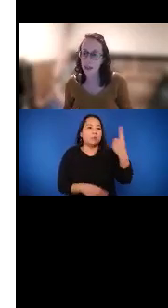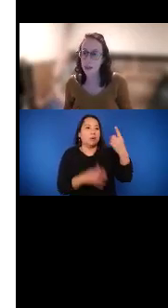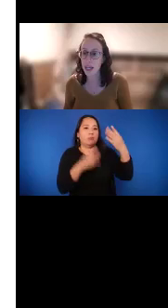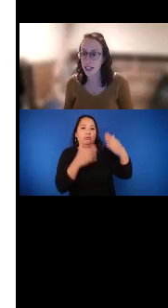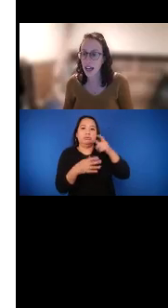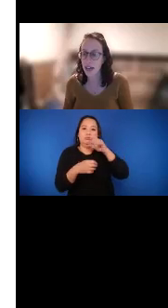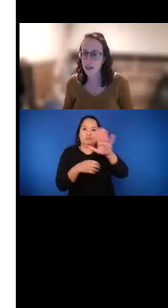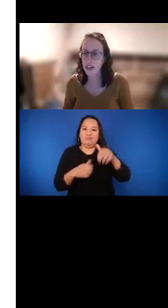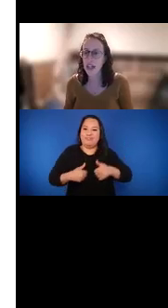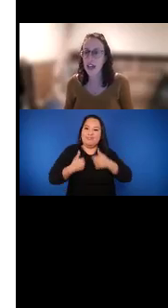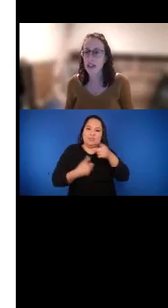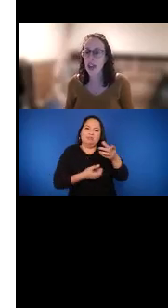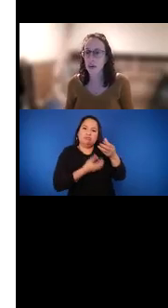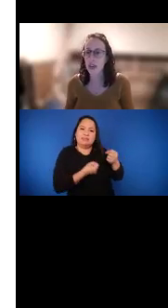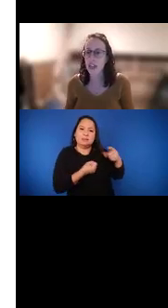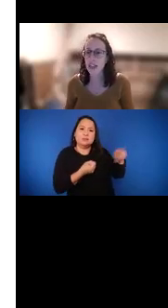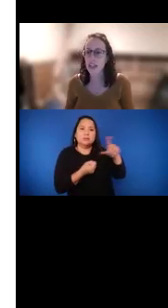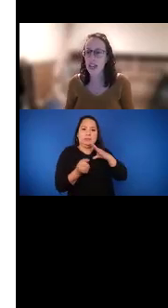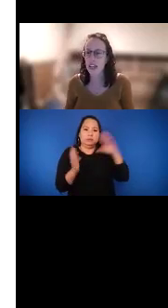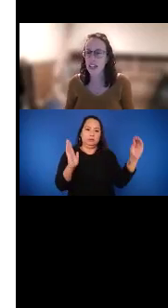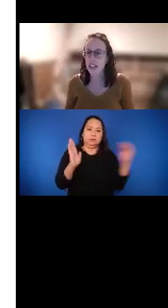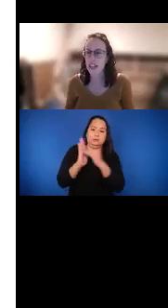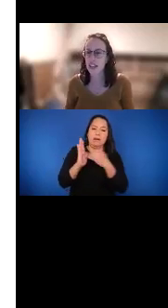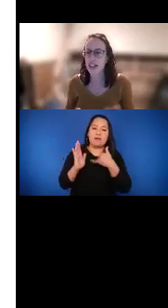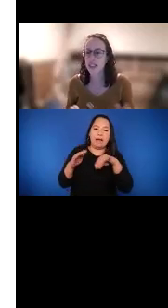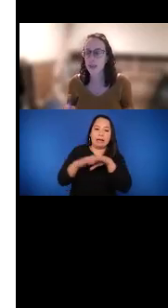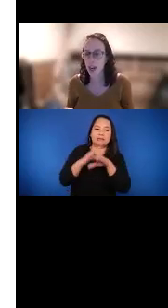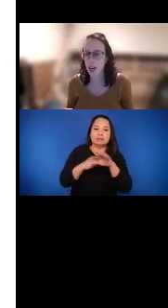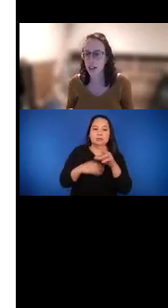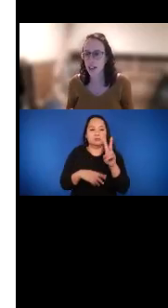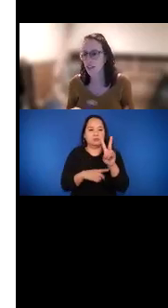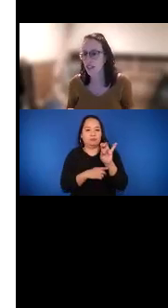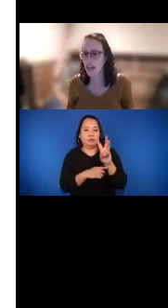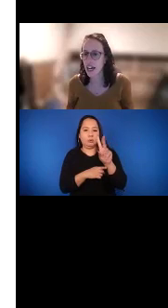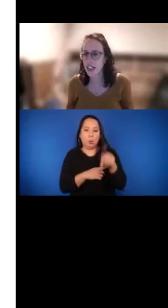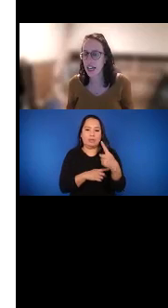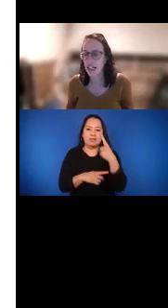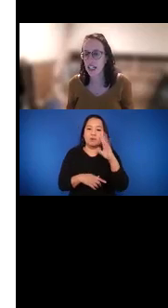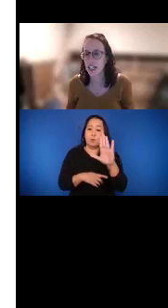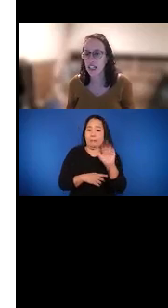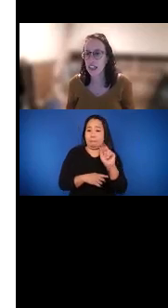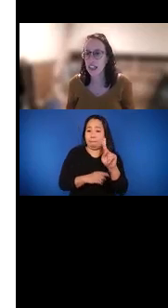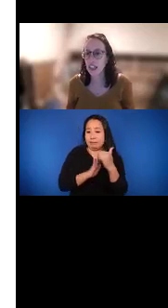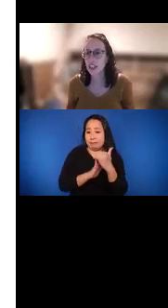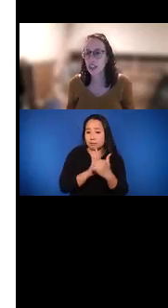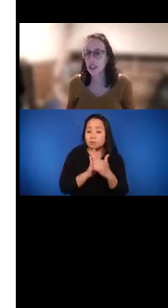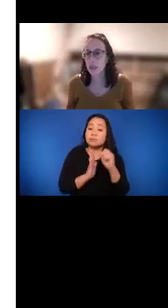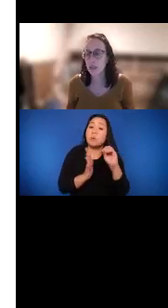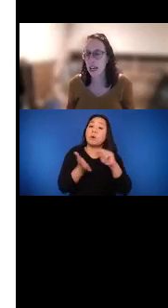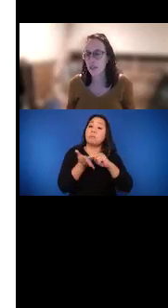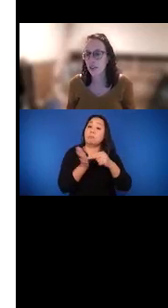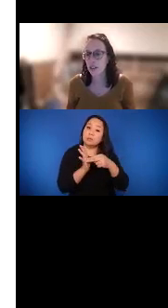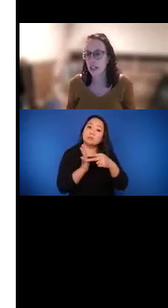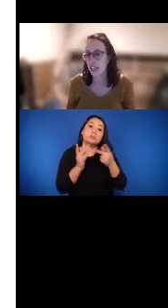on your bank account. And that way they can spot and flag any